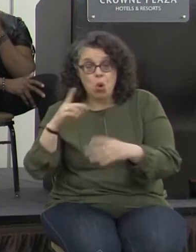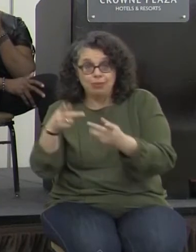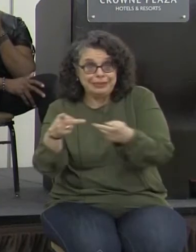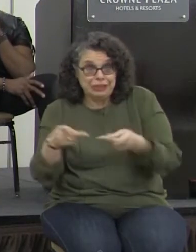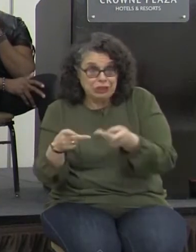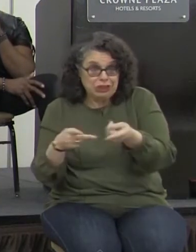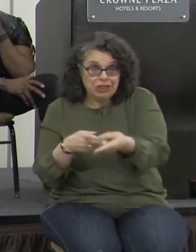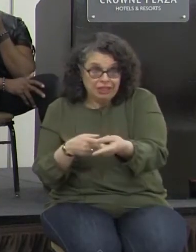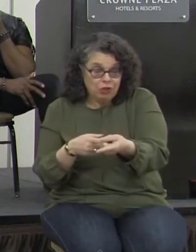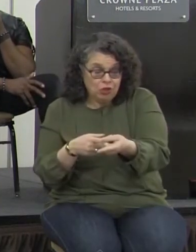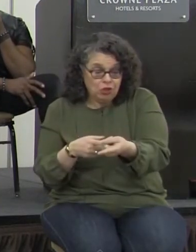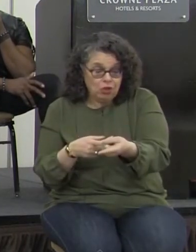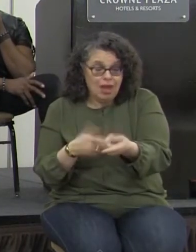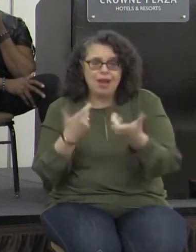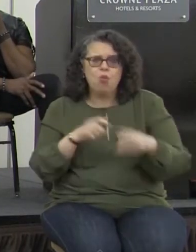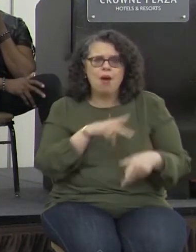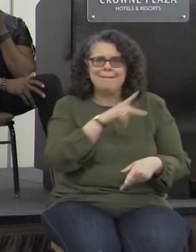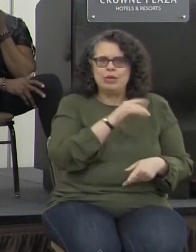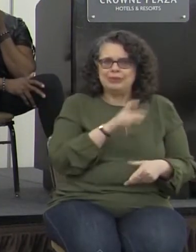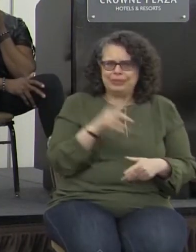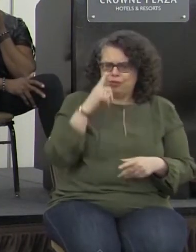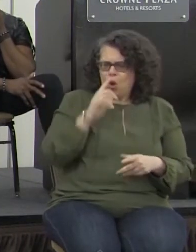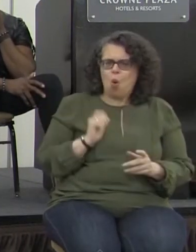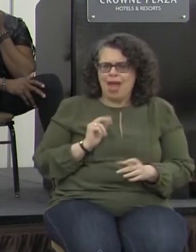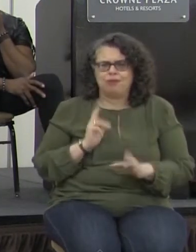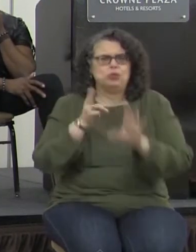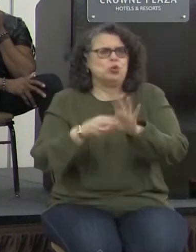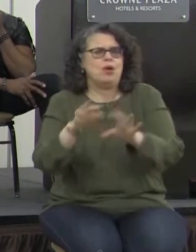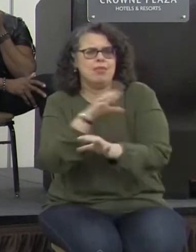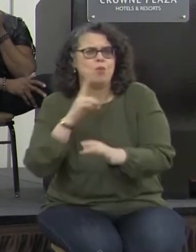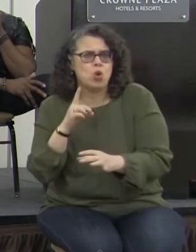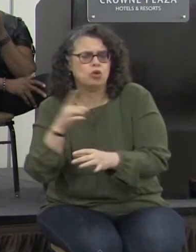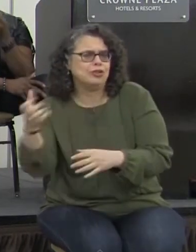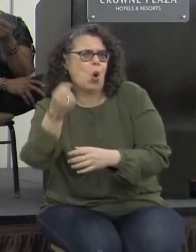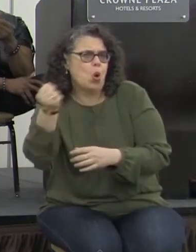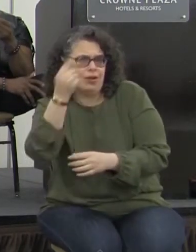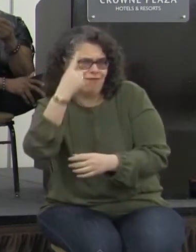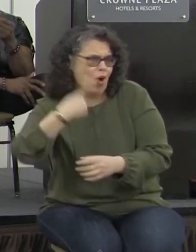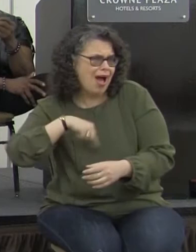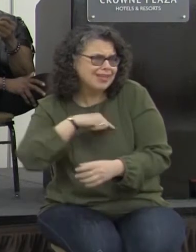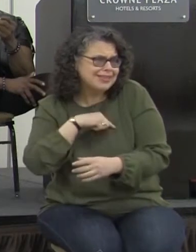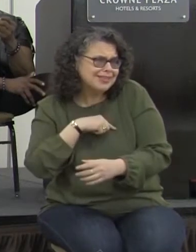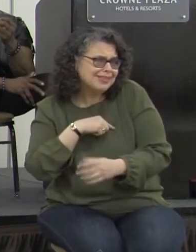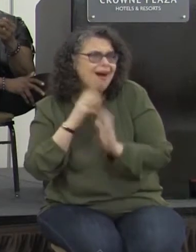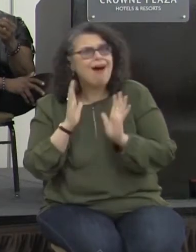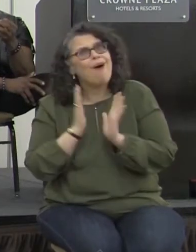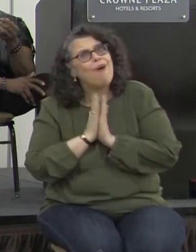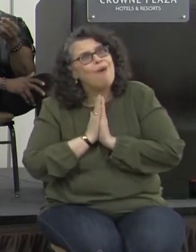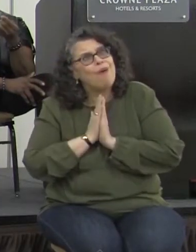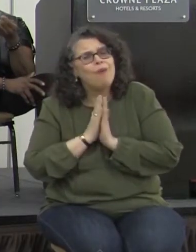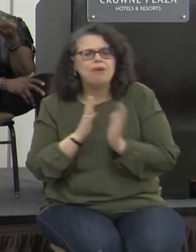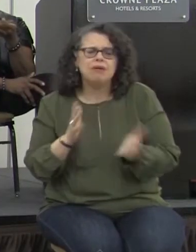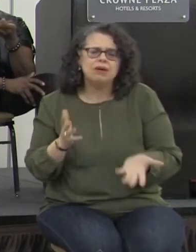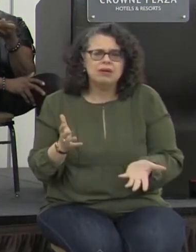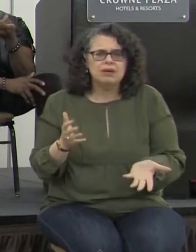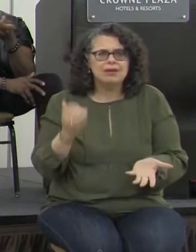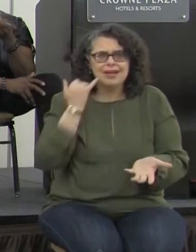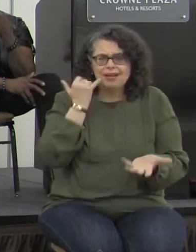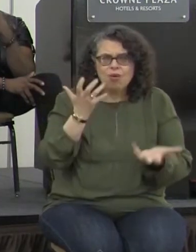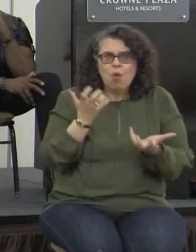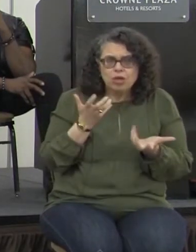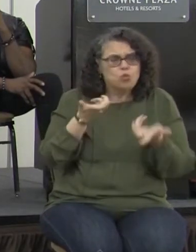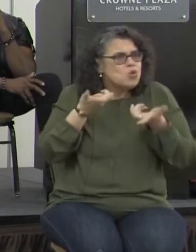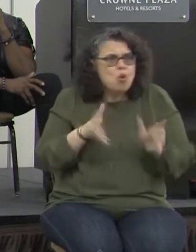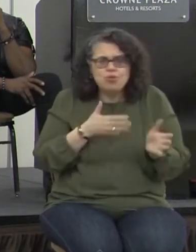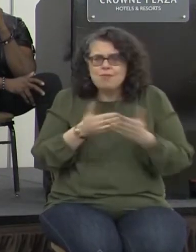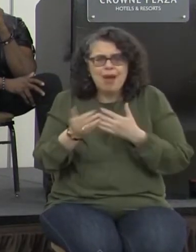think we have to go fill that board seat because now they are holding that for us. And whether we want to or not, we have to fill that